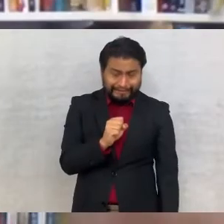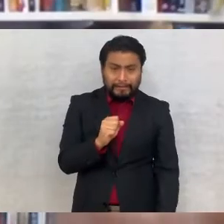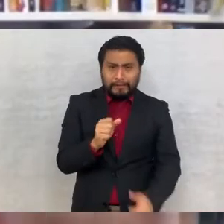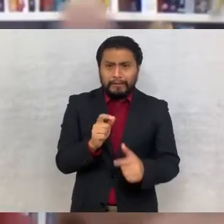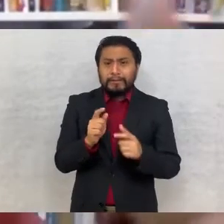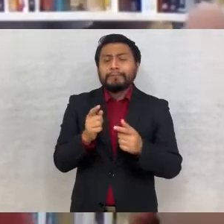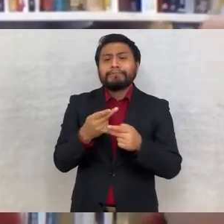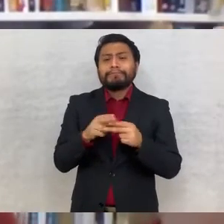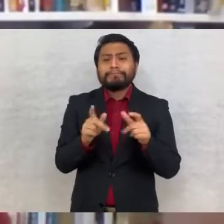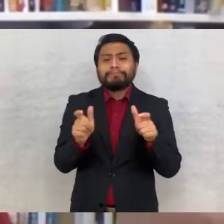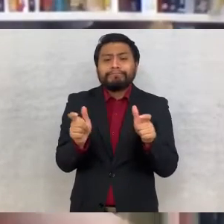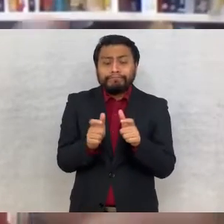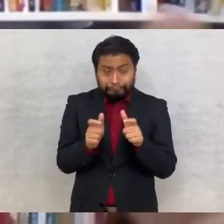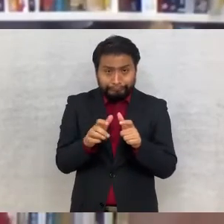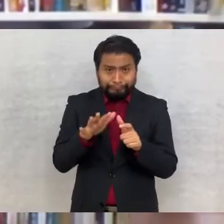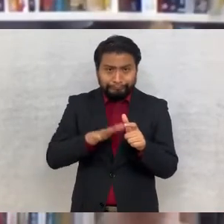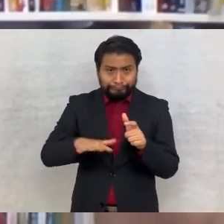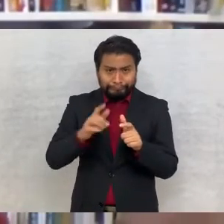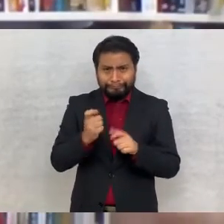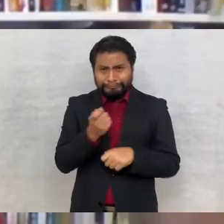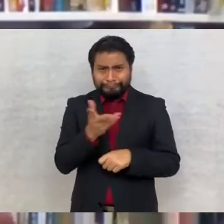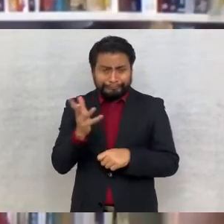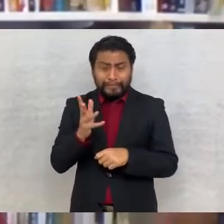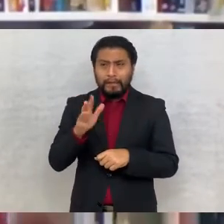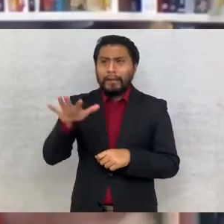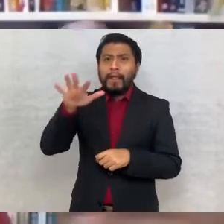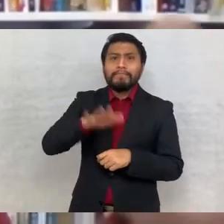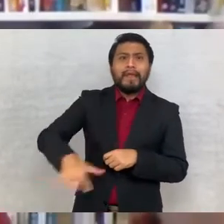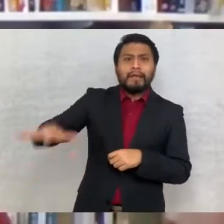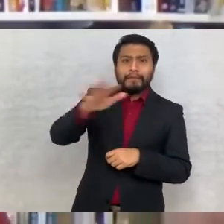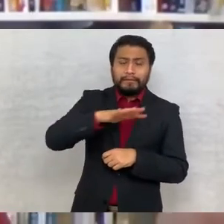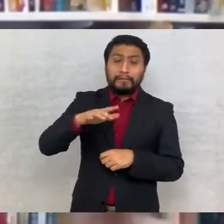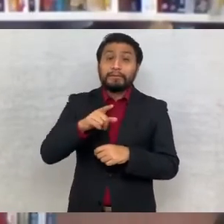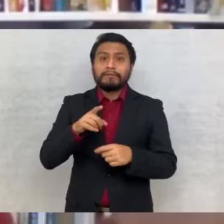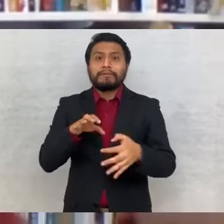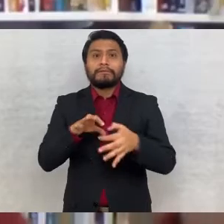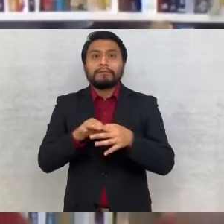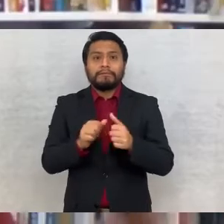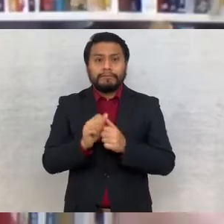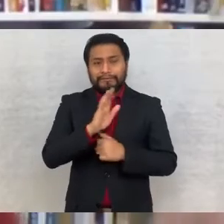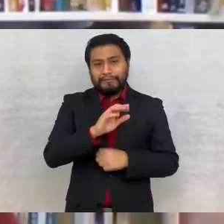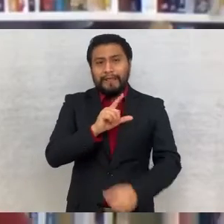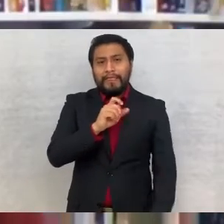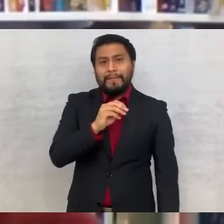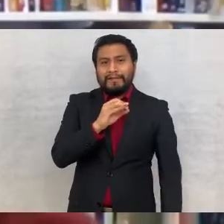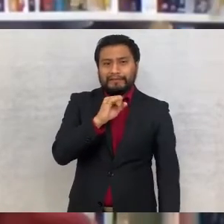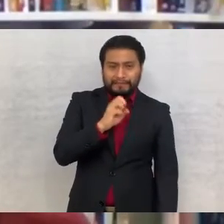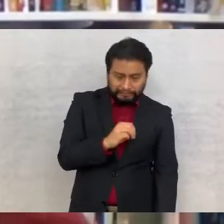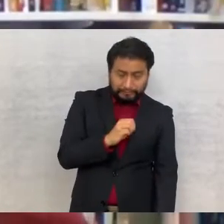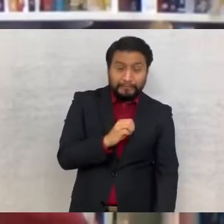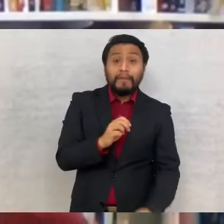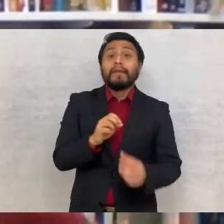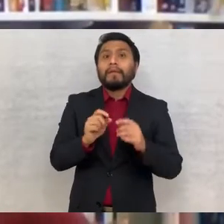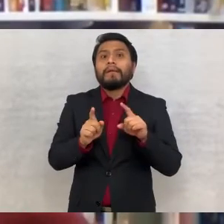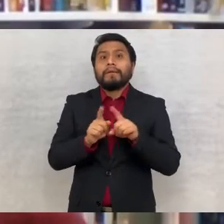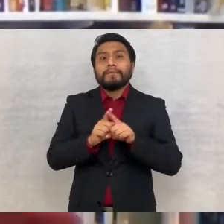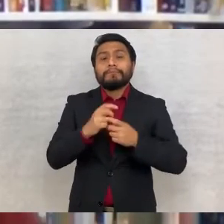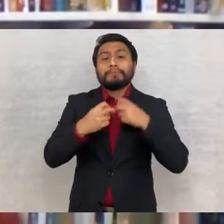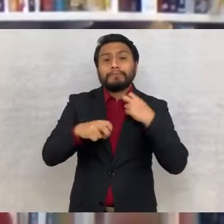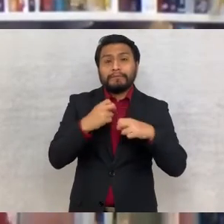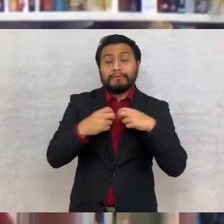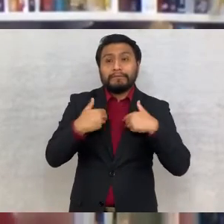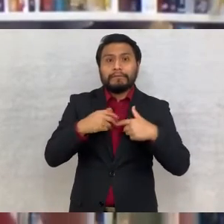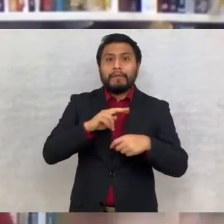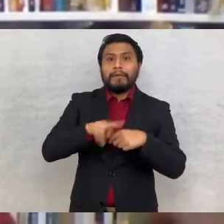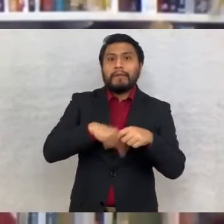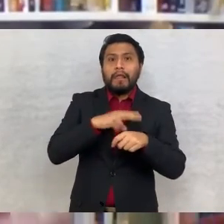heredity and depend only to a very small extent on the environment. The question of the environment allows for the inclusion of Lamarckism. Progress